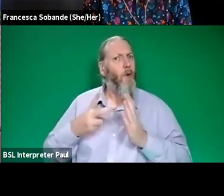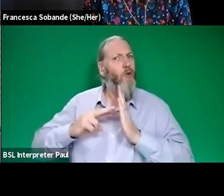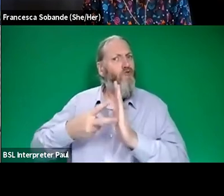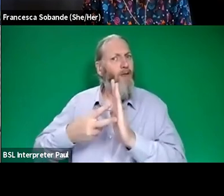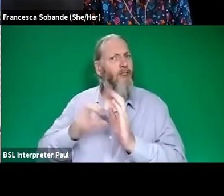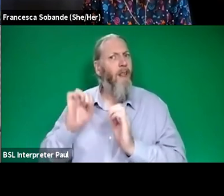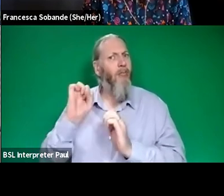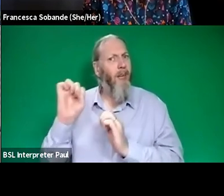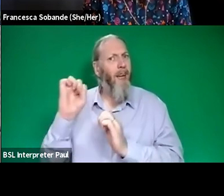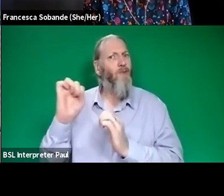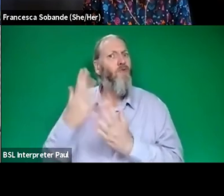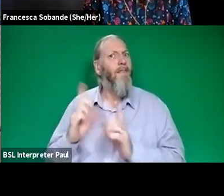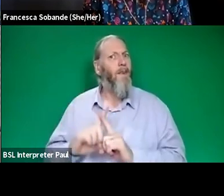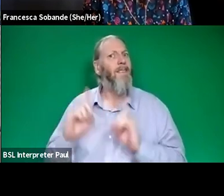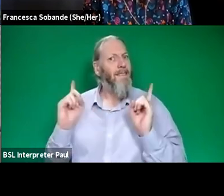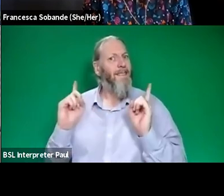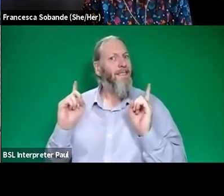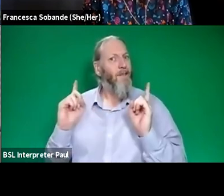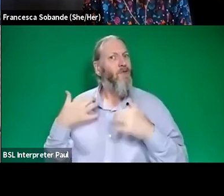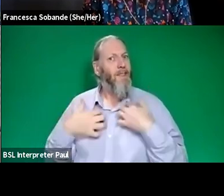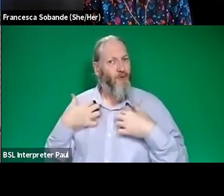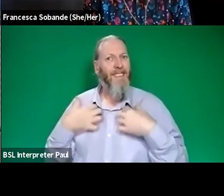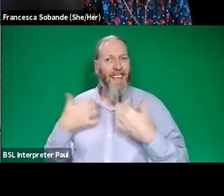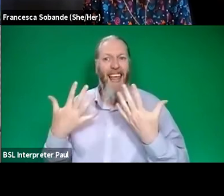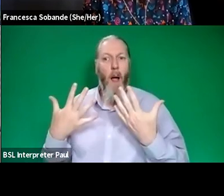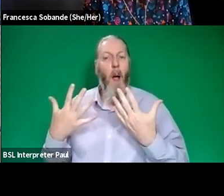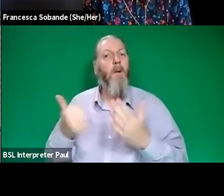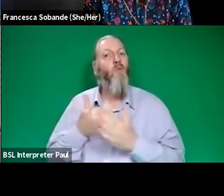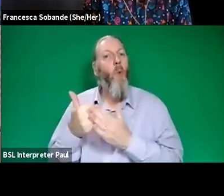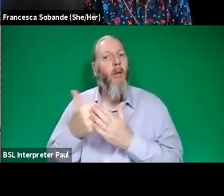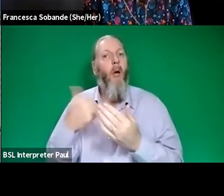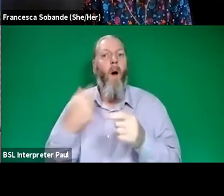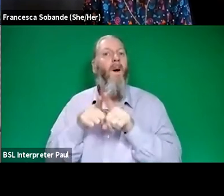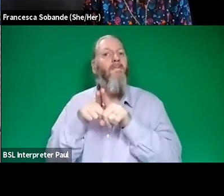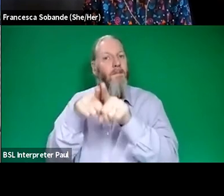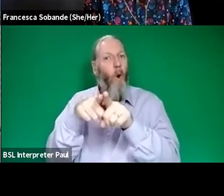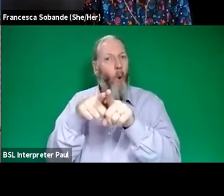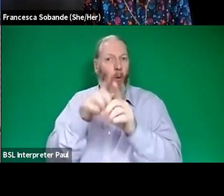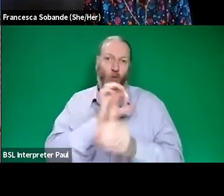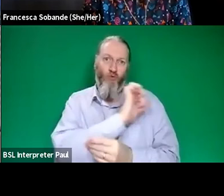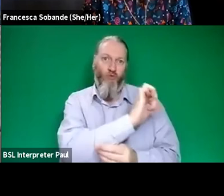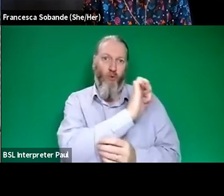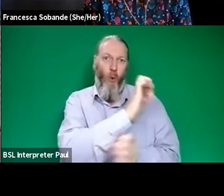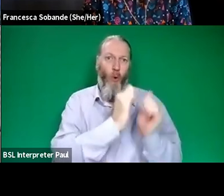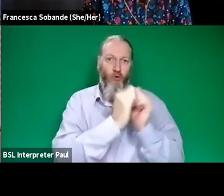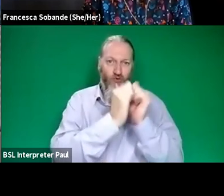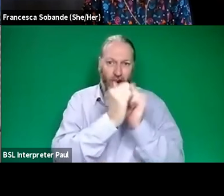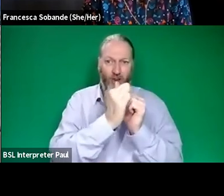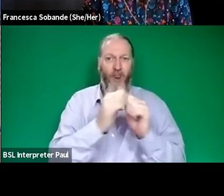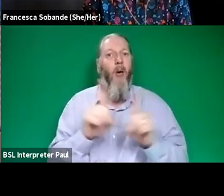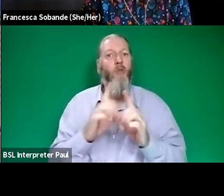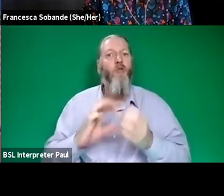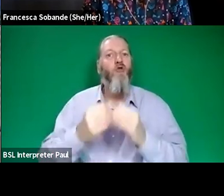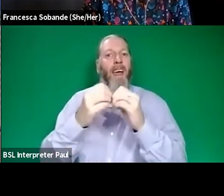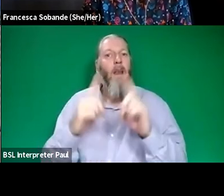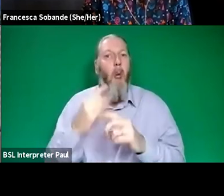previously, whereas I sort of follow your sort of sort of organizational structure and kind of creating sort of like power and making sure people feel